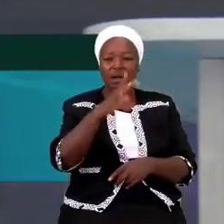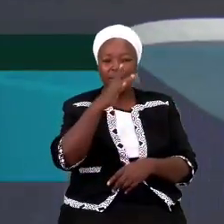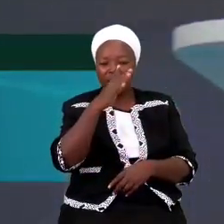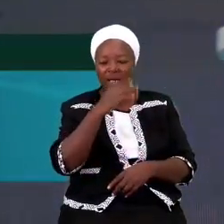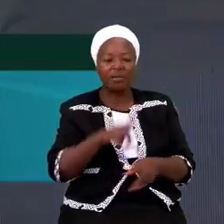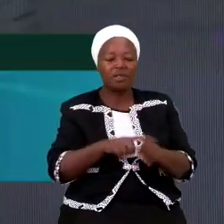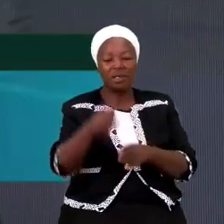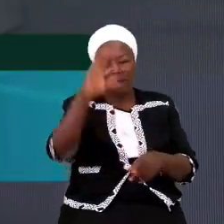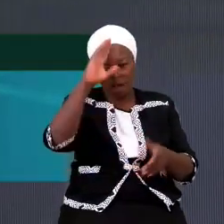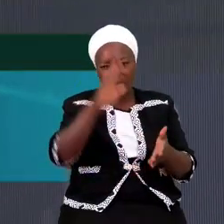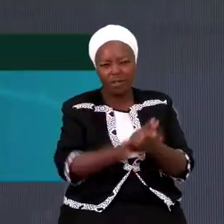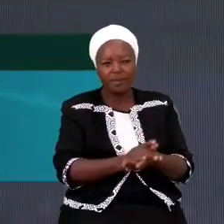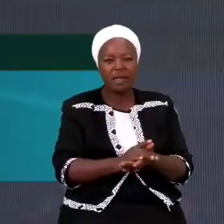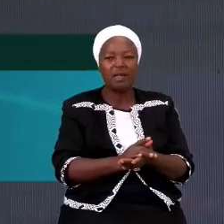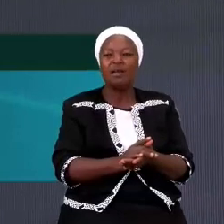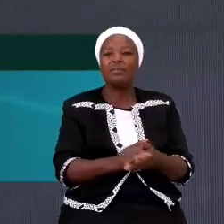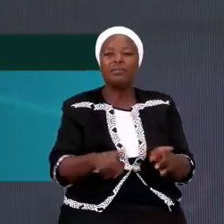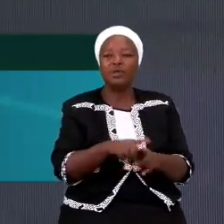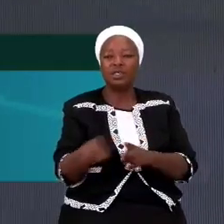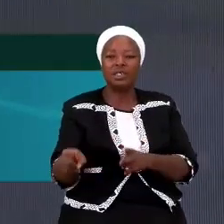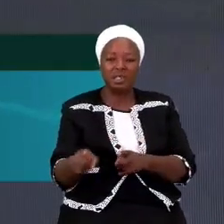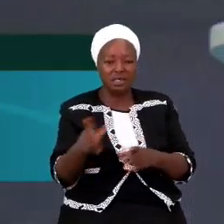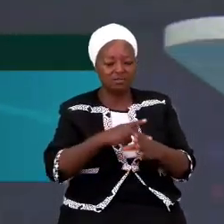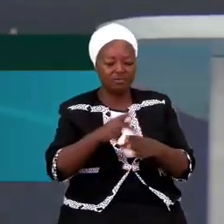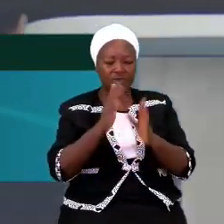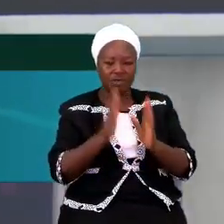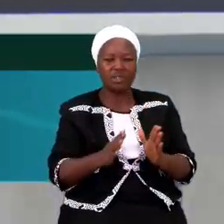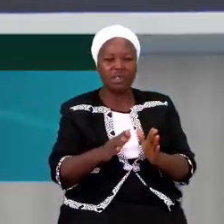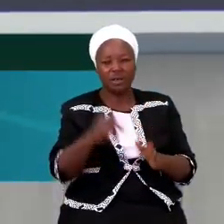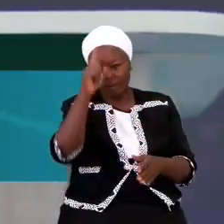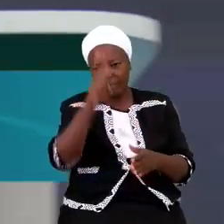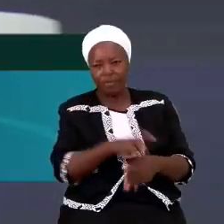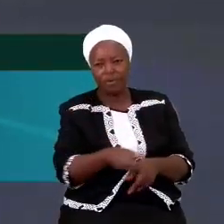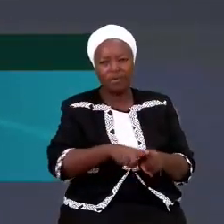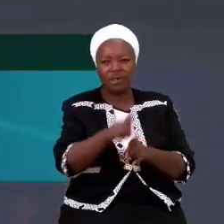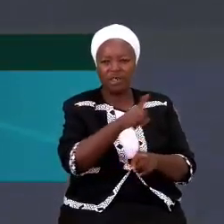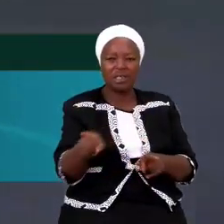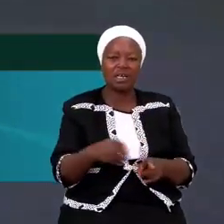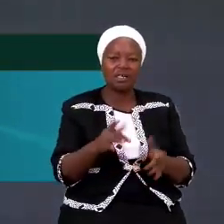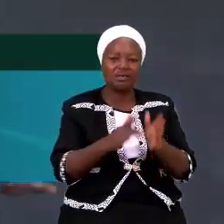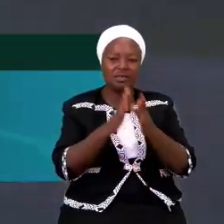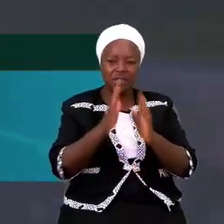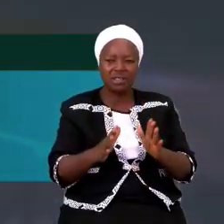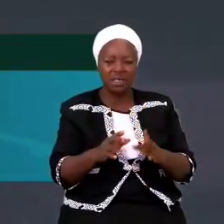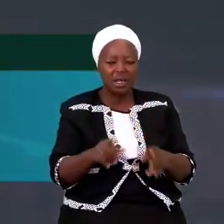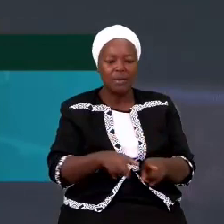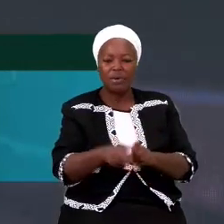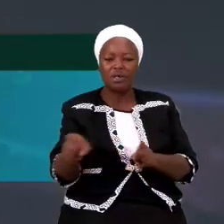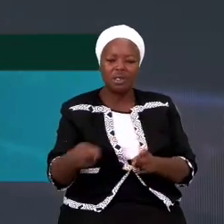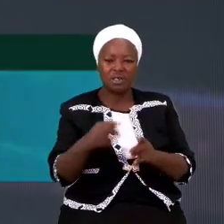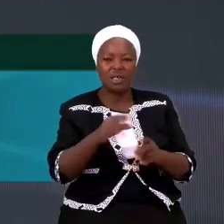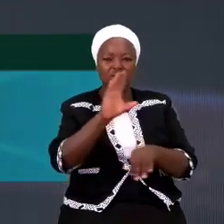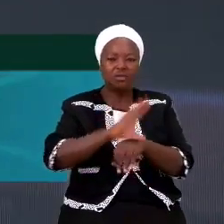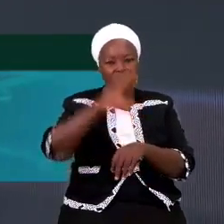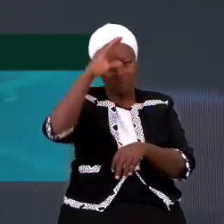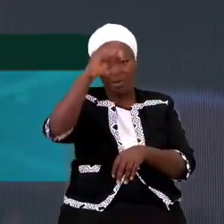prodigal churchman, prodigal churchwoman. He was in the Lord. He was in the family. But now his